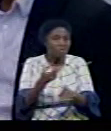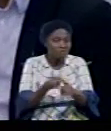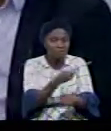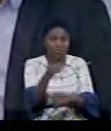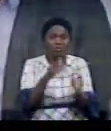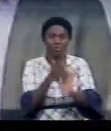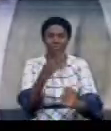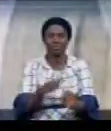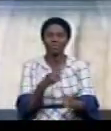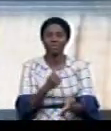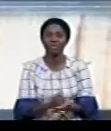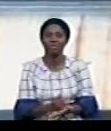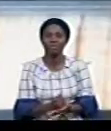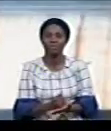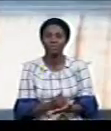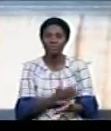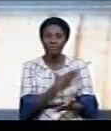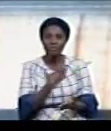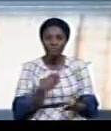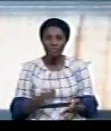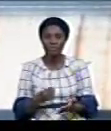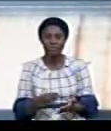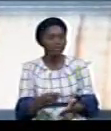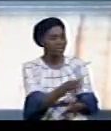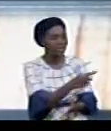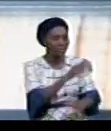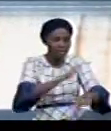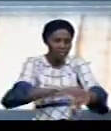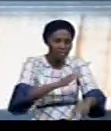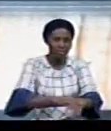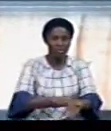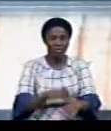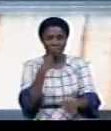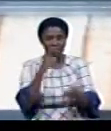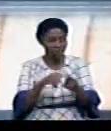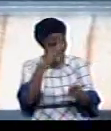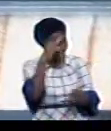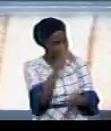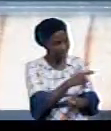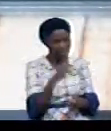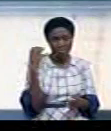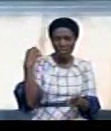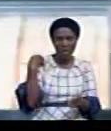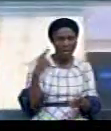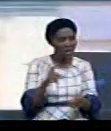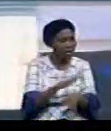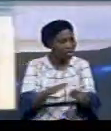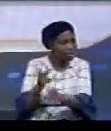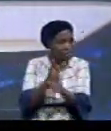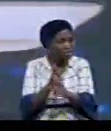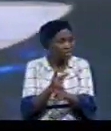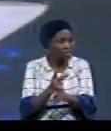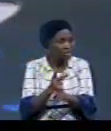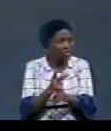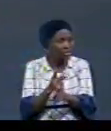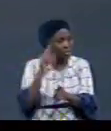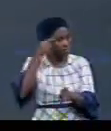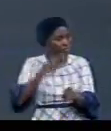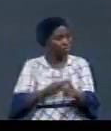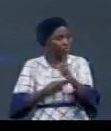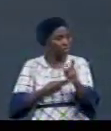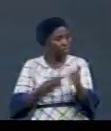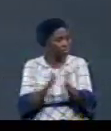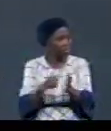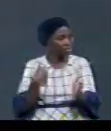And they awake him and say unto him, Master, carest thou not that